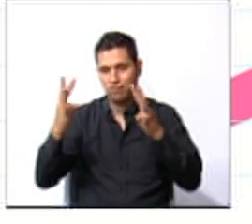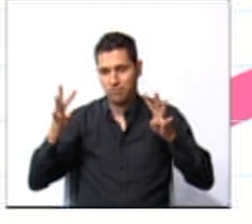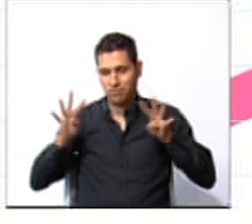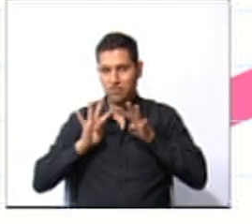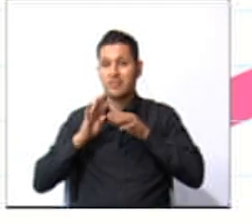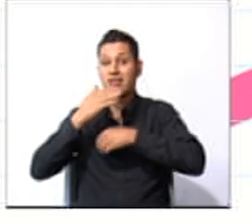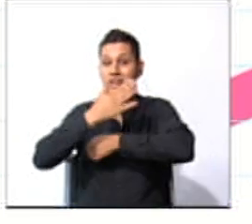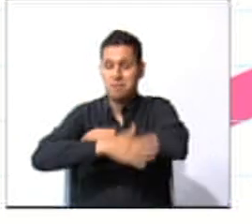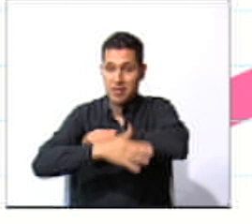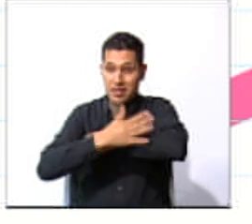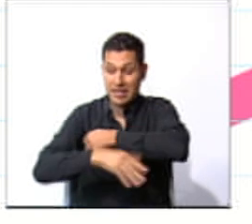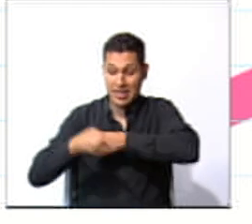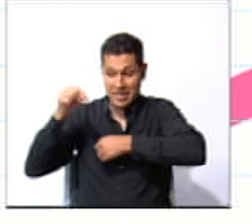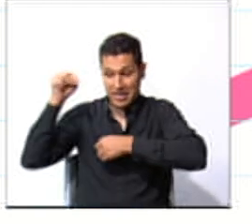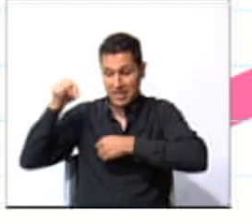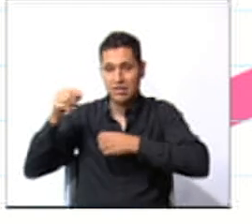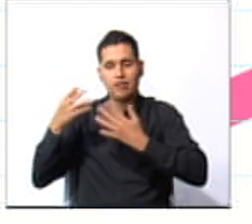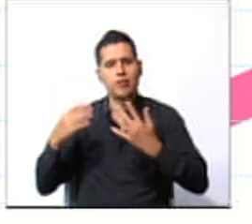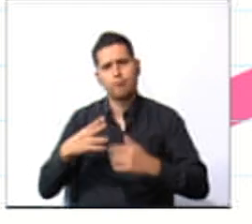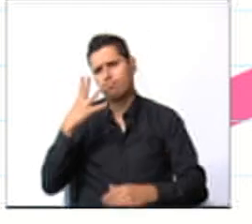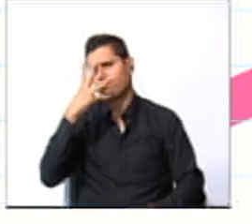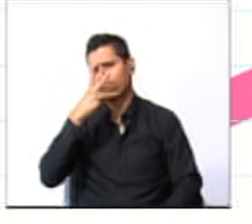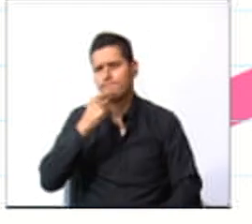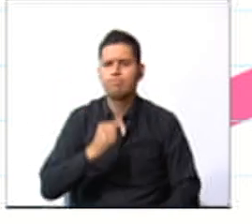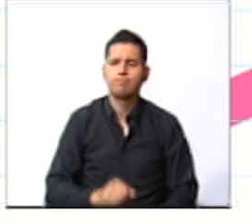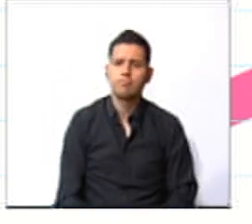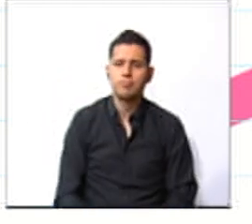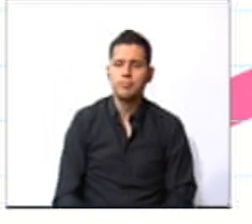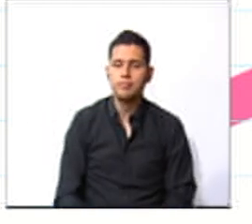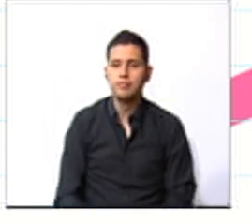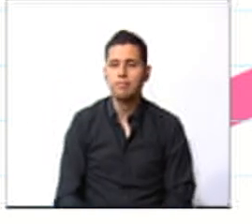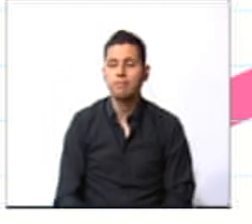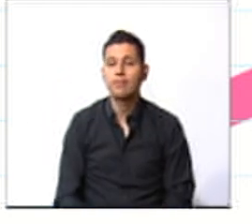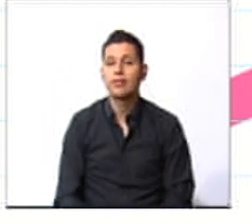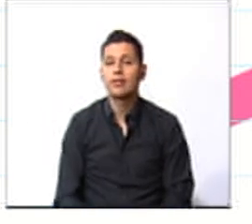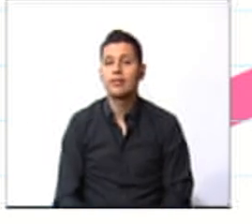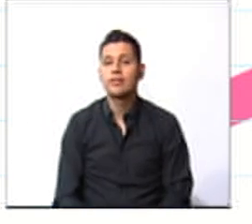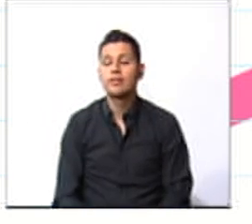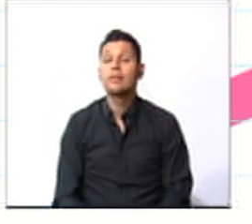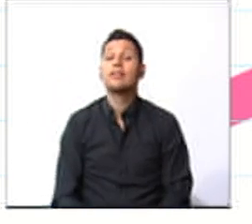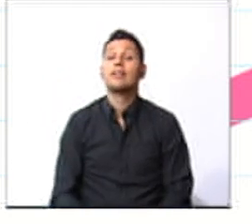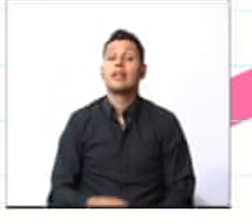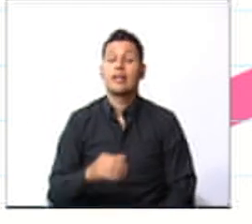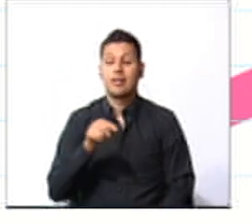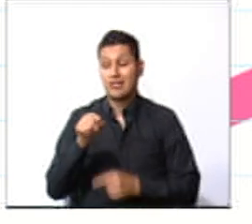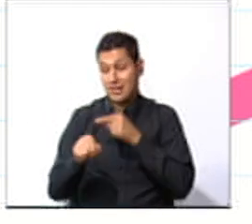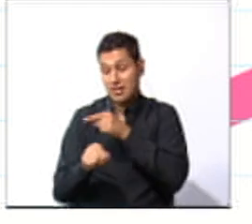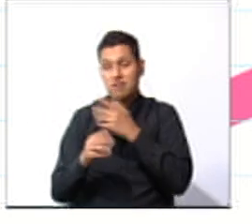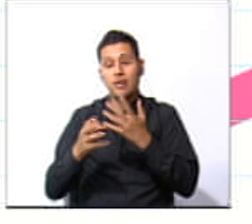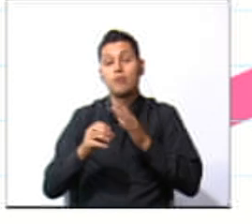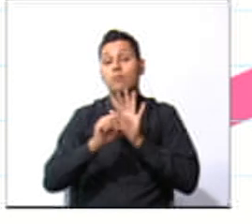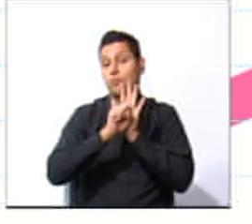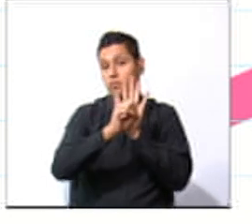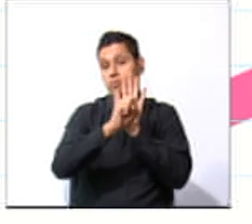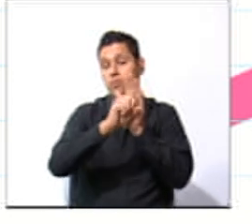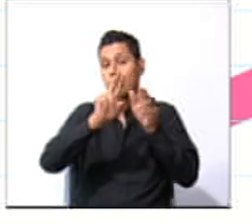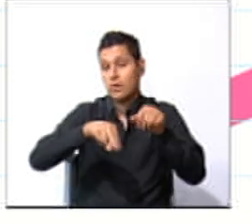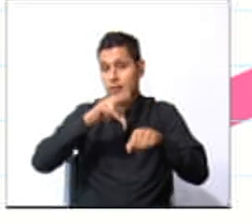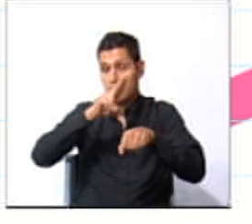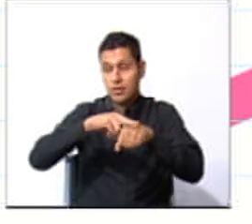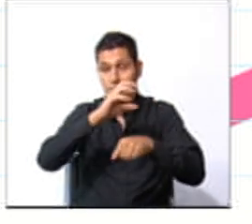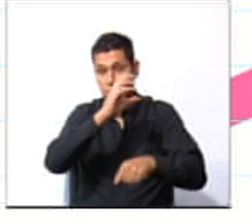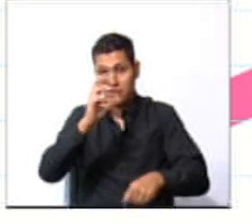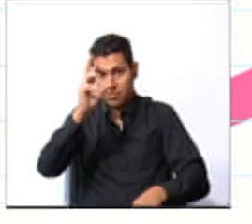The ox cart is beautiful. It is a national symbol of Costa Rica.